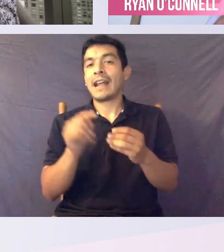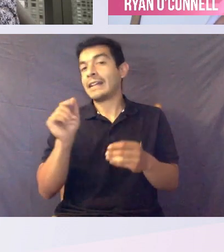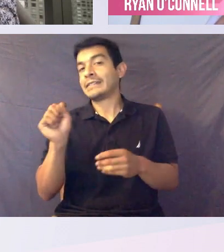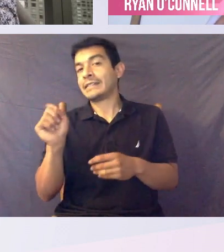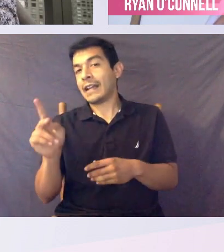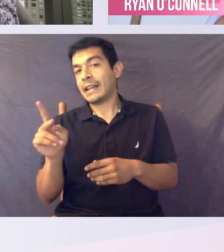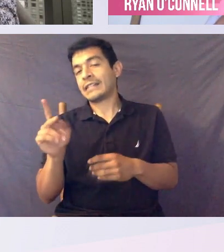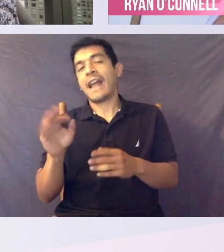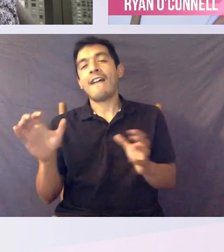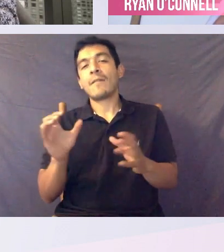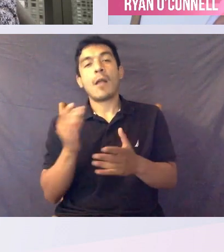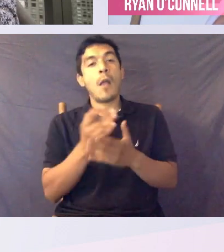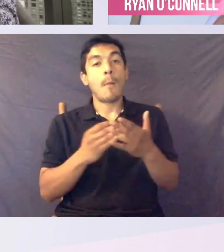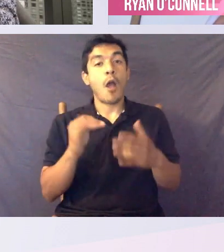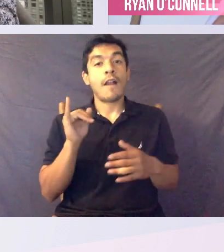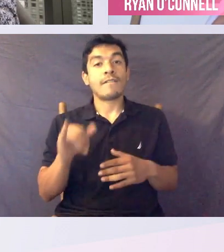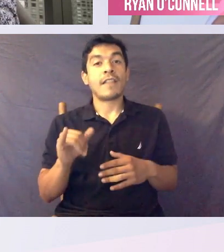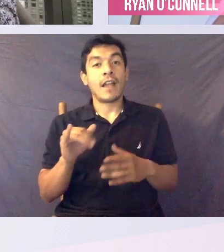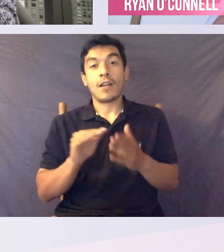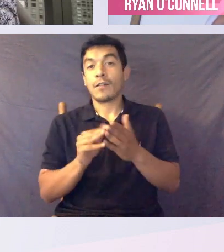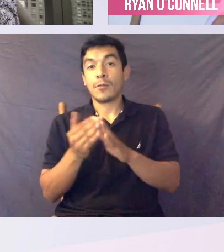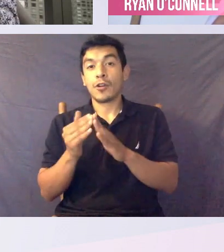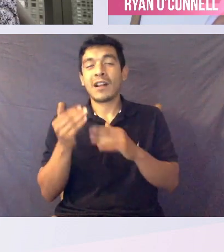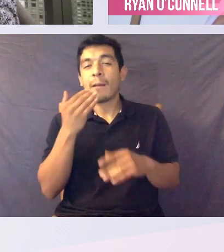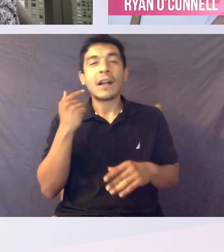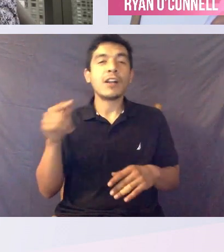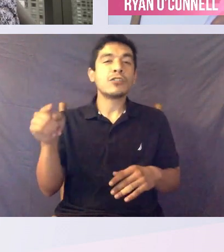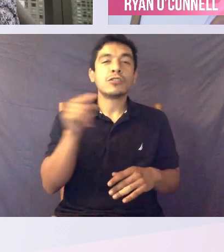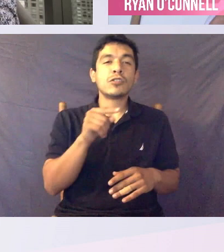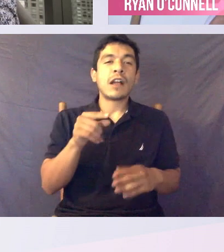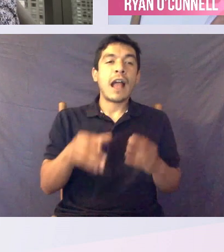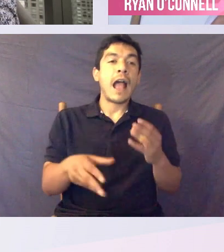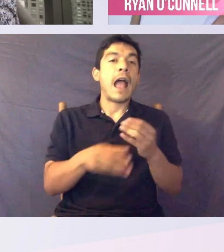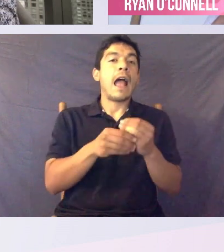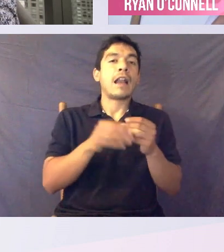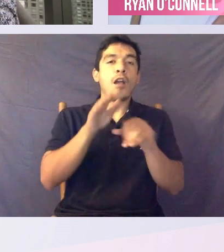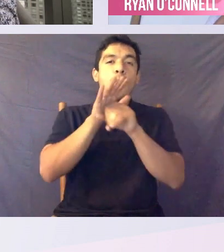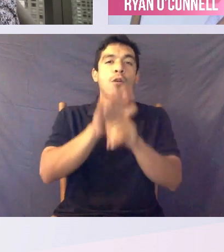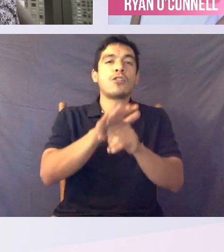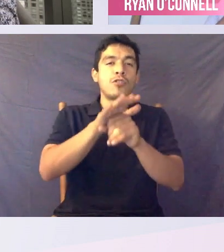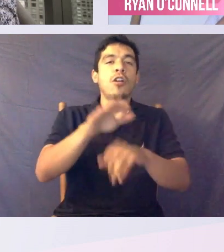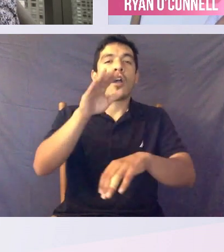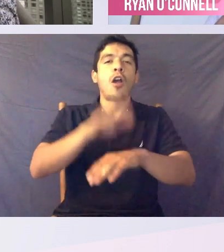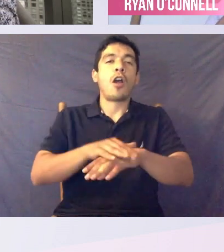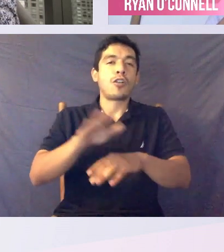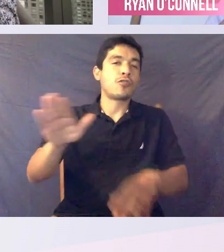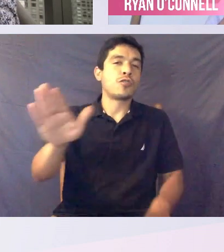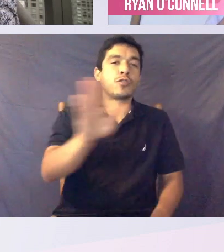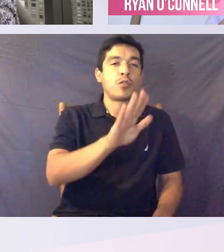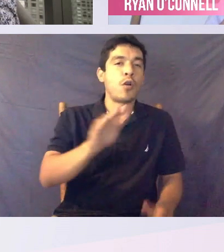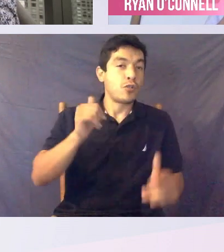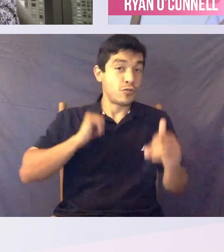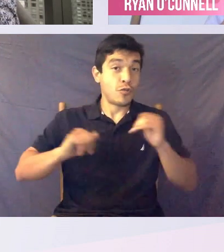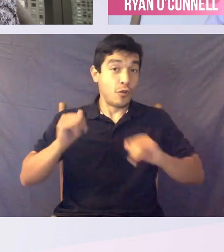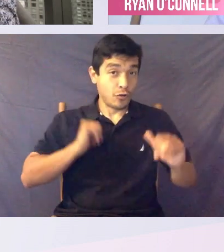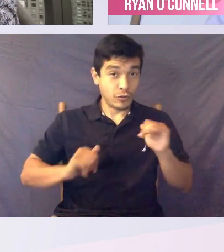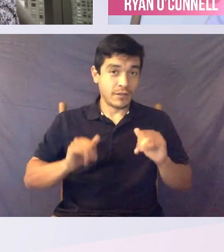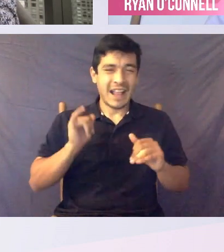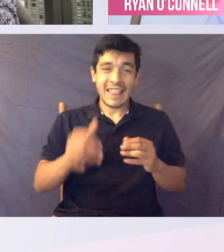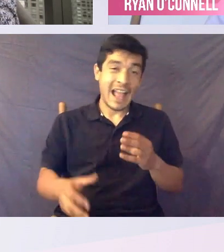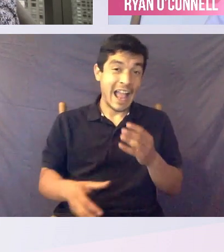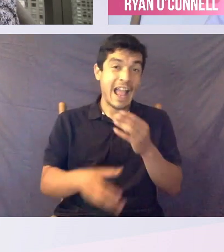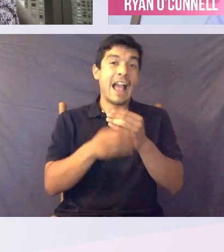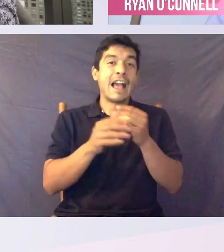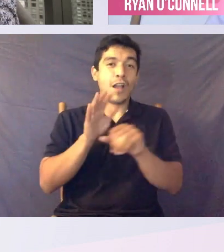part of the community, because then that's added pressure onto your show. That's added pressure